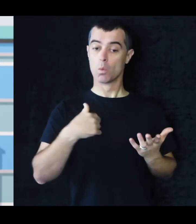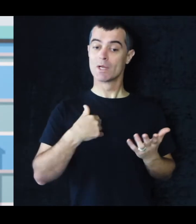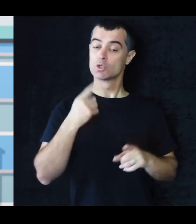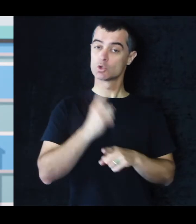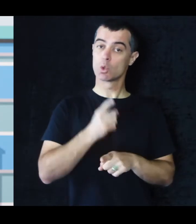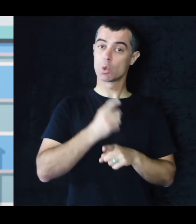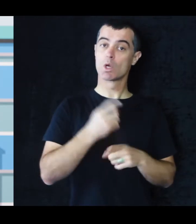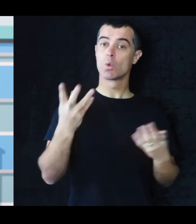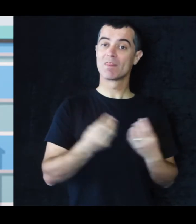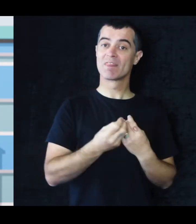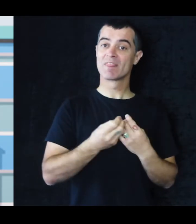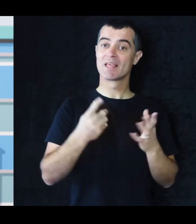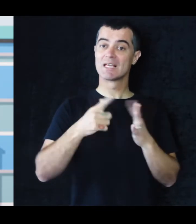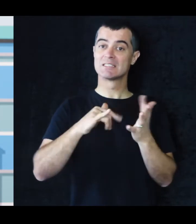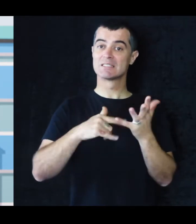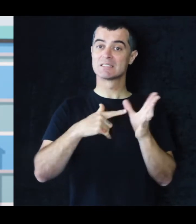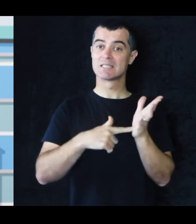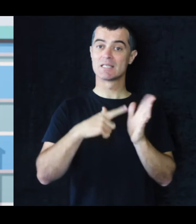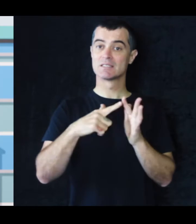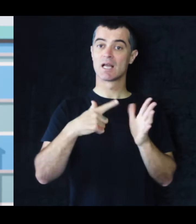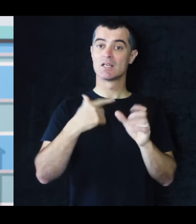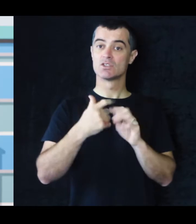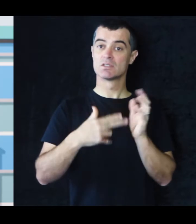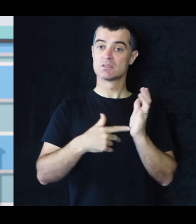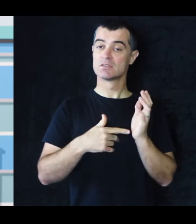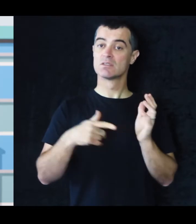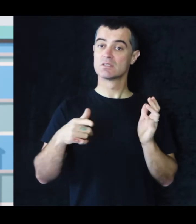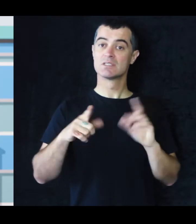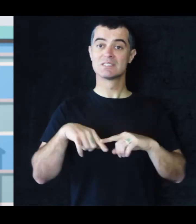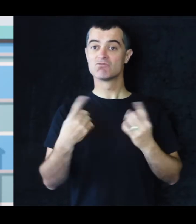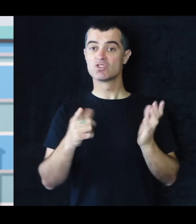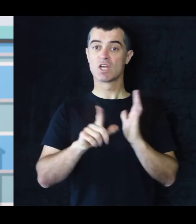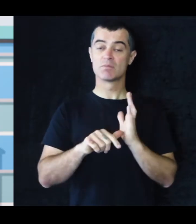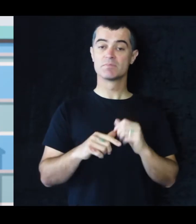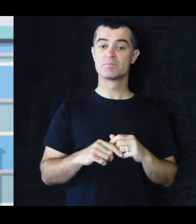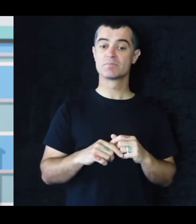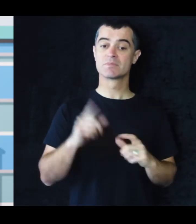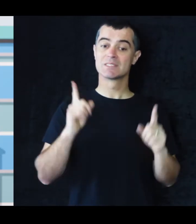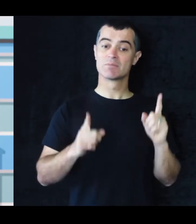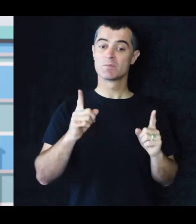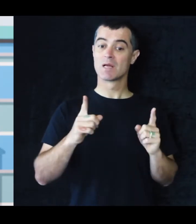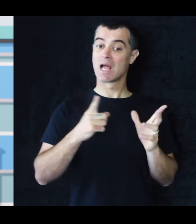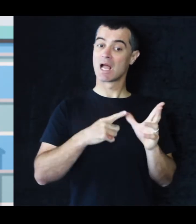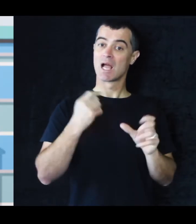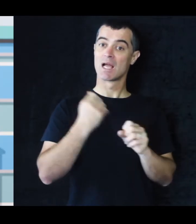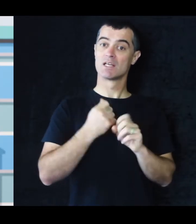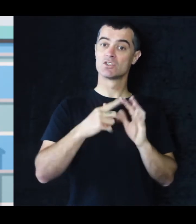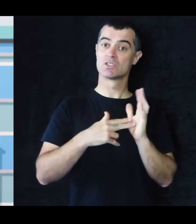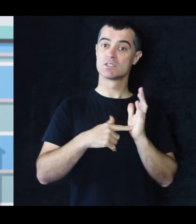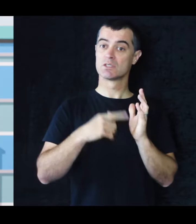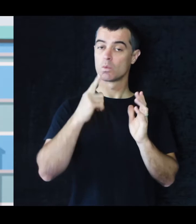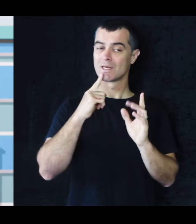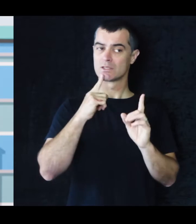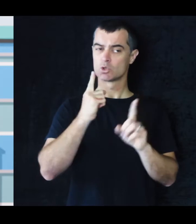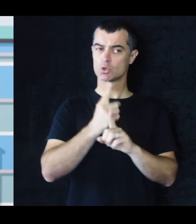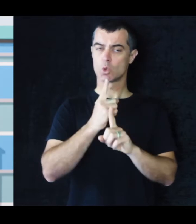we were talking with the estate agent at different times, sometimes the estate agent would direct the questions